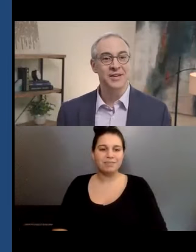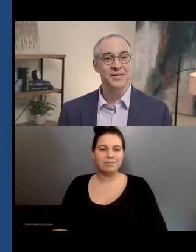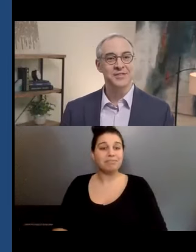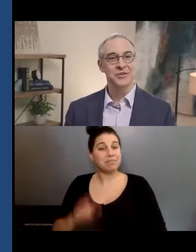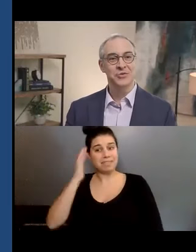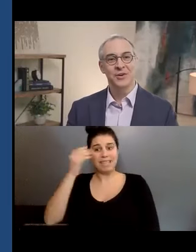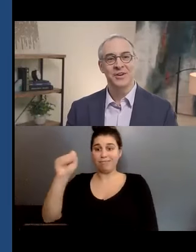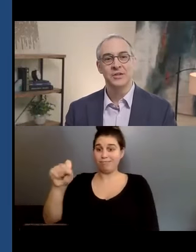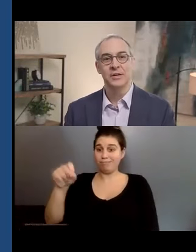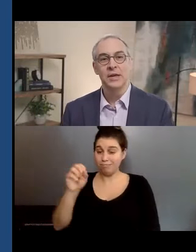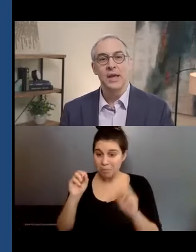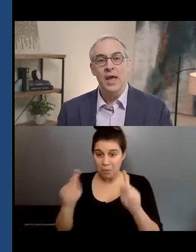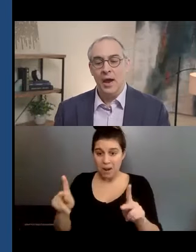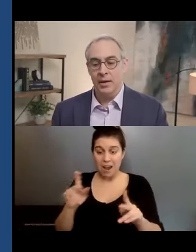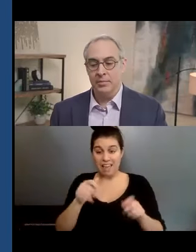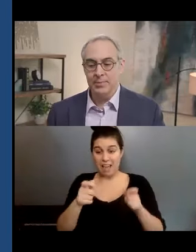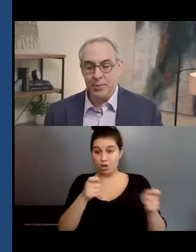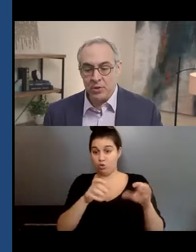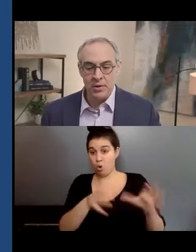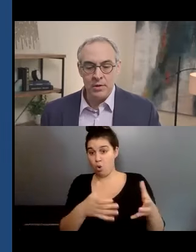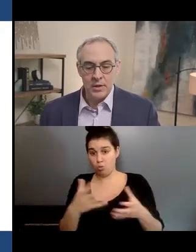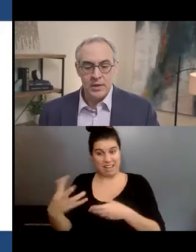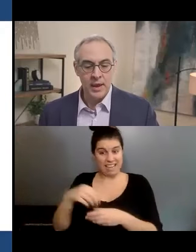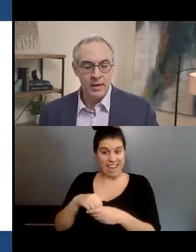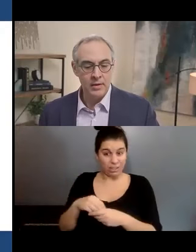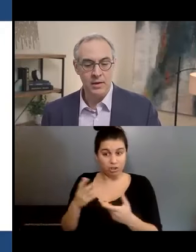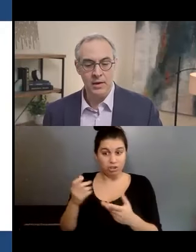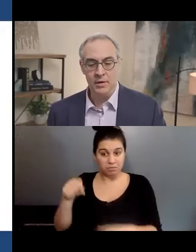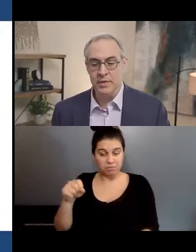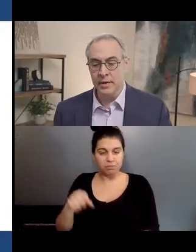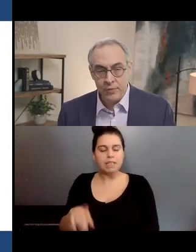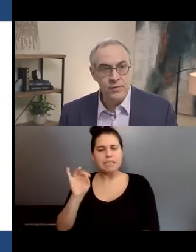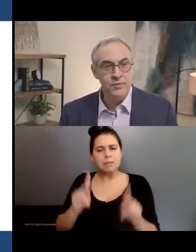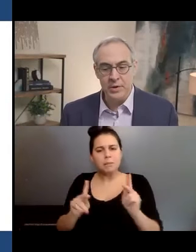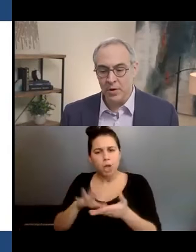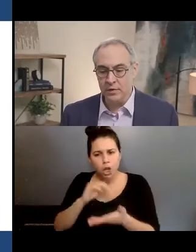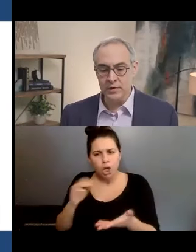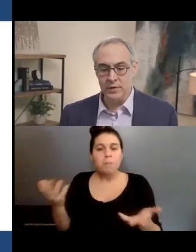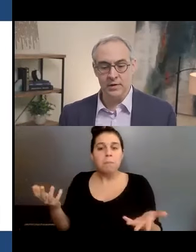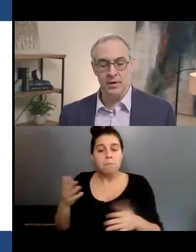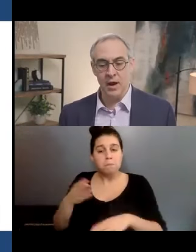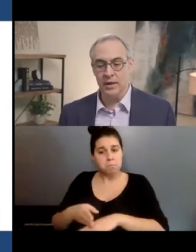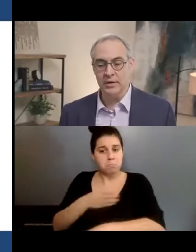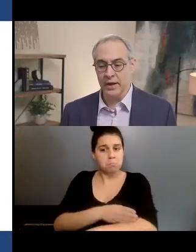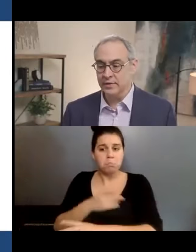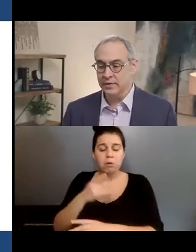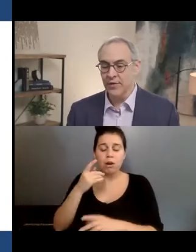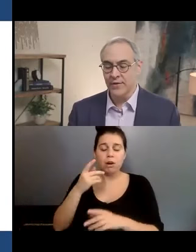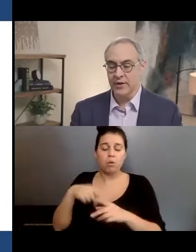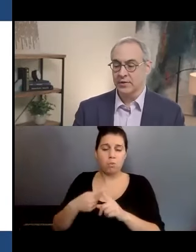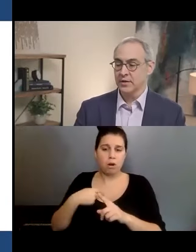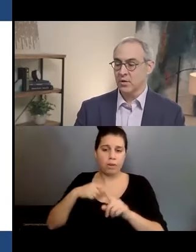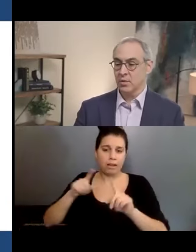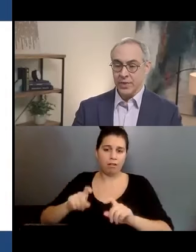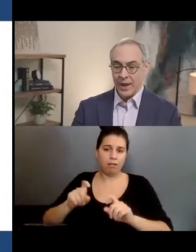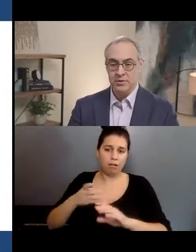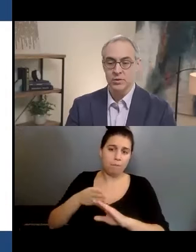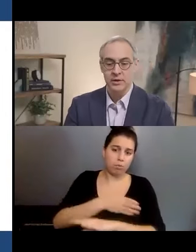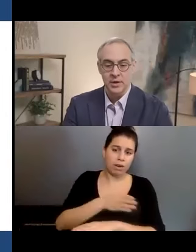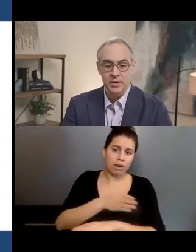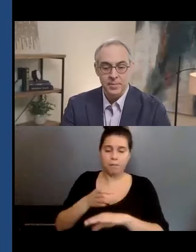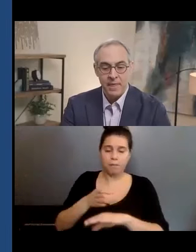engaging, this control condition. Did people learn? Yeah, they improved pre-post in knowledge and self-efficacy. So